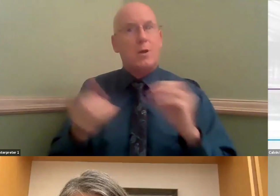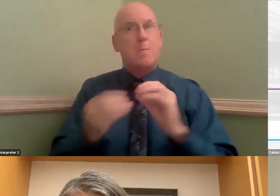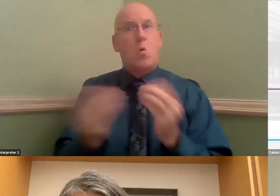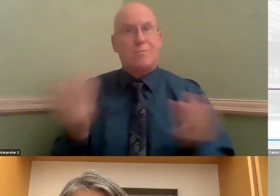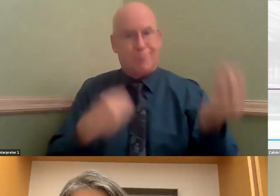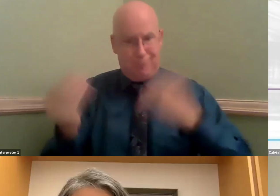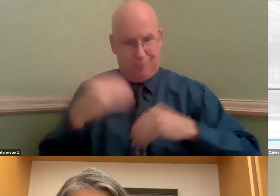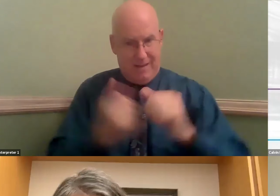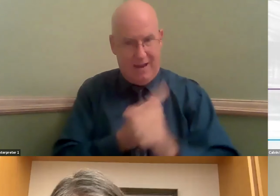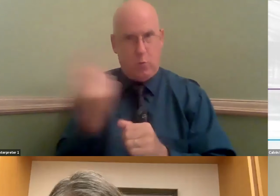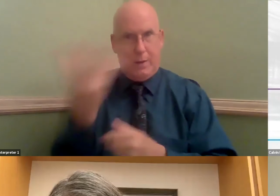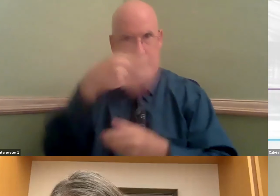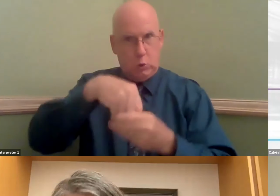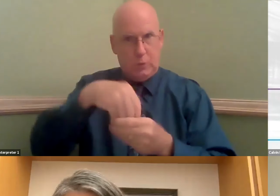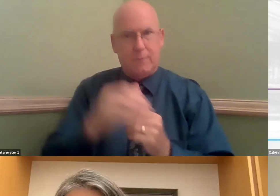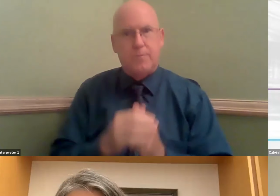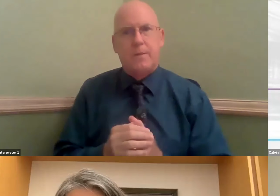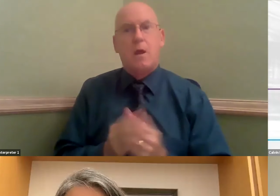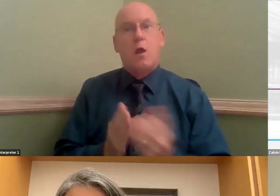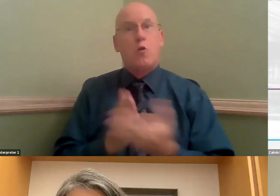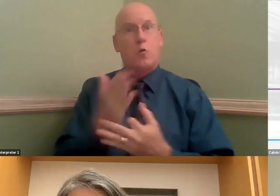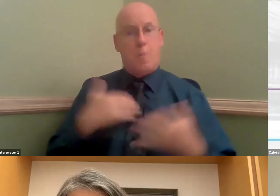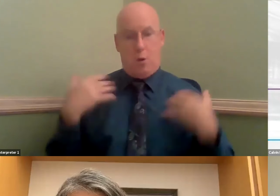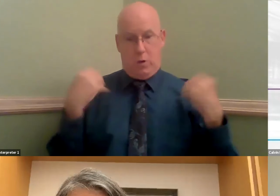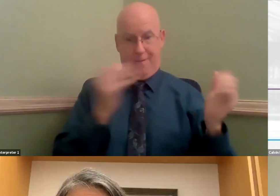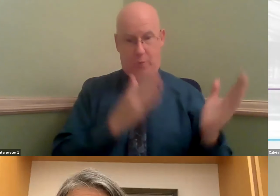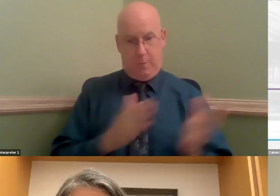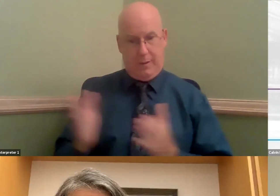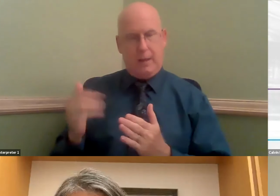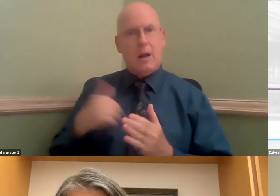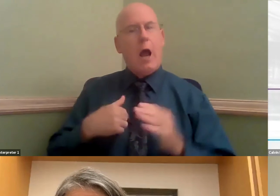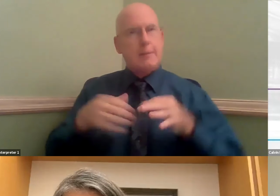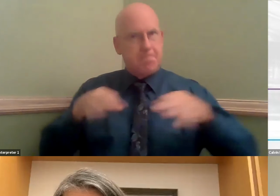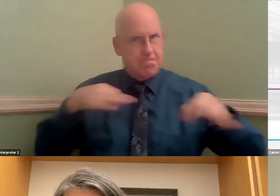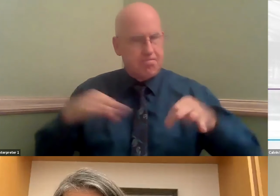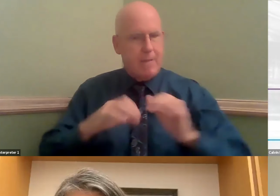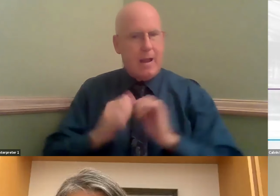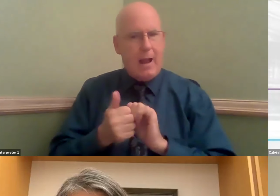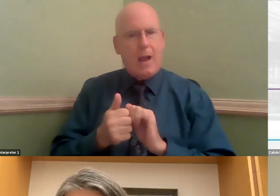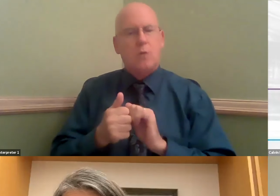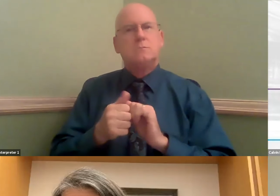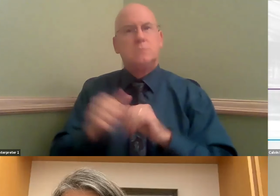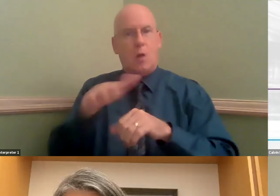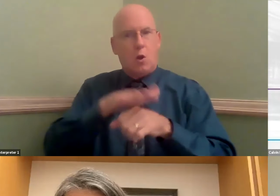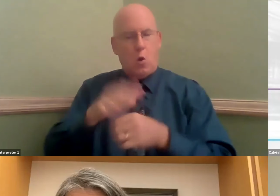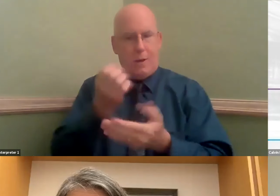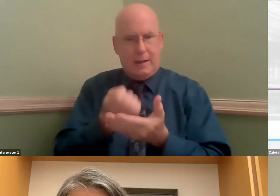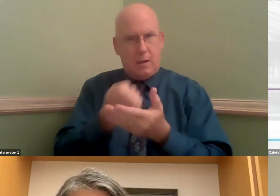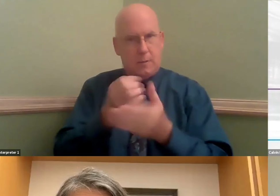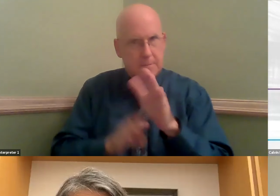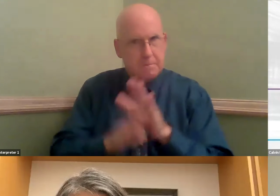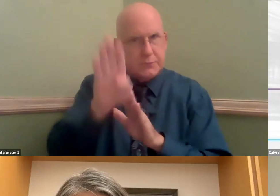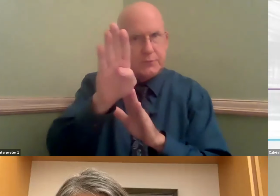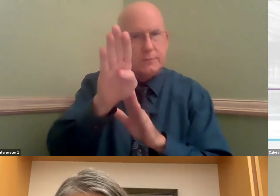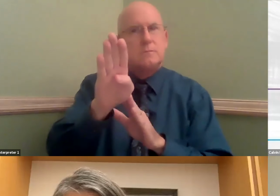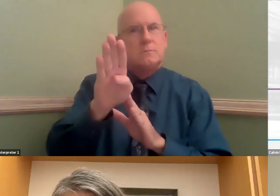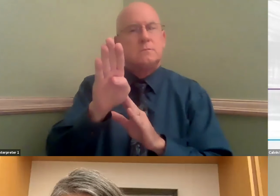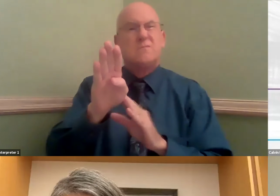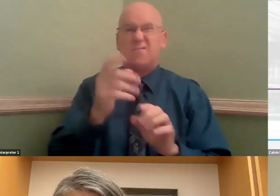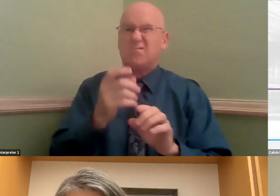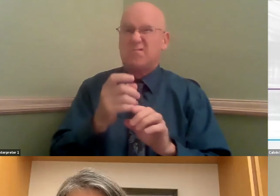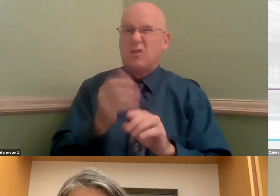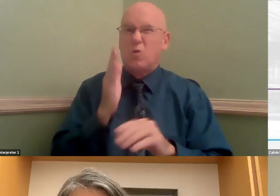were before. Through my recover plan, I outline how we can build back our local economy, come out stronger from the economic challenges